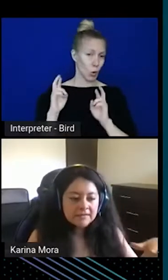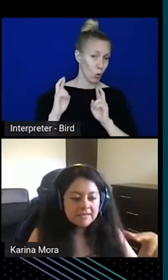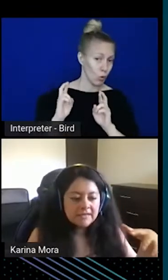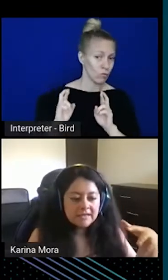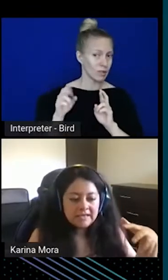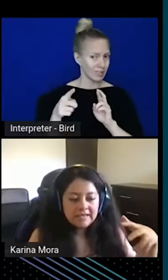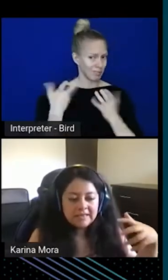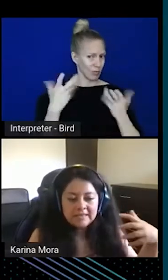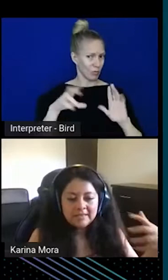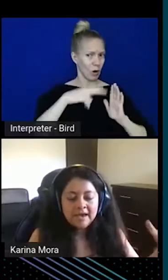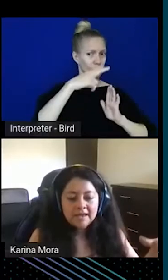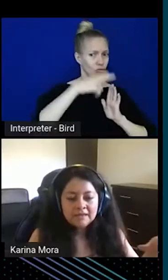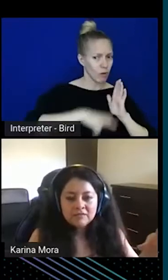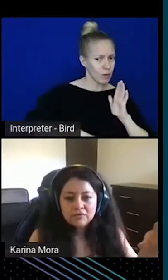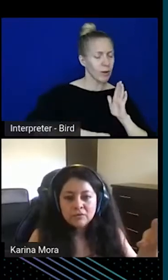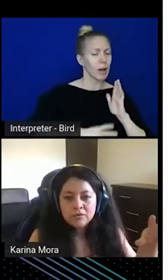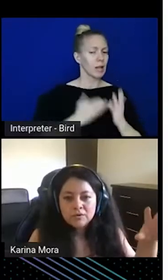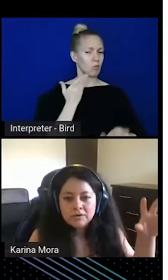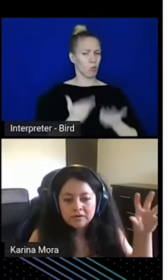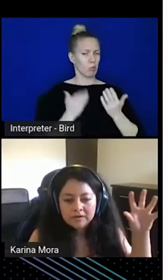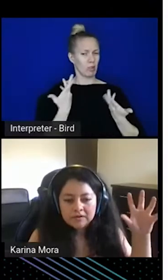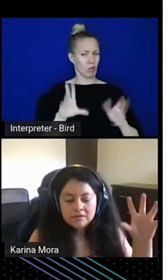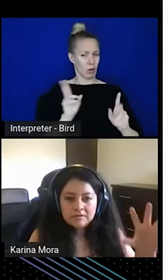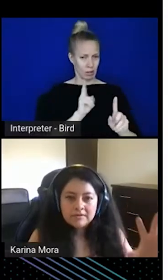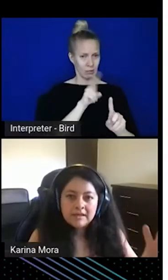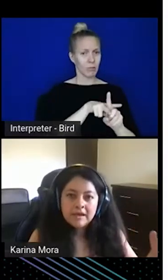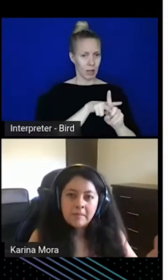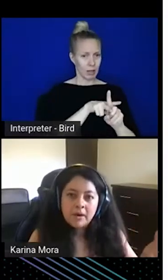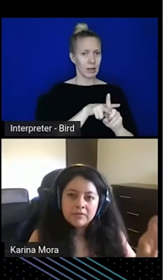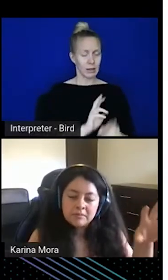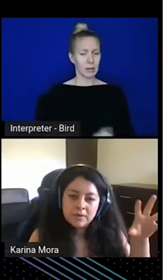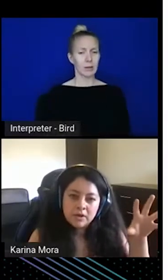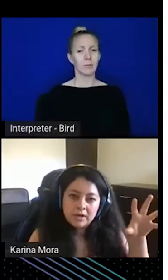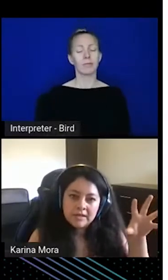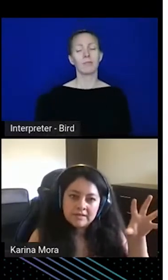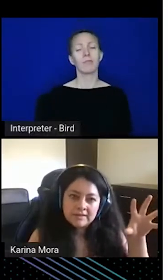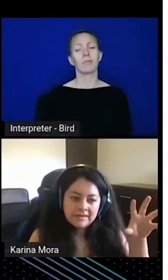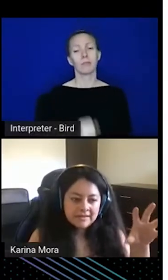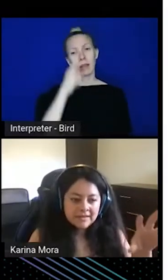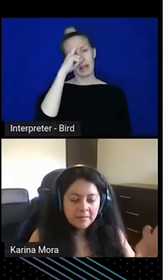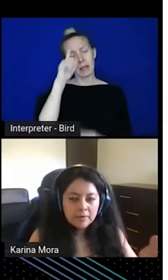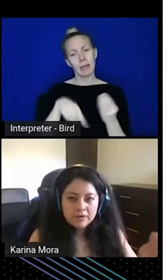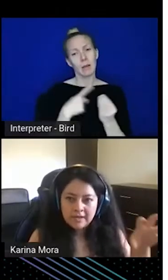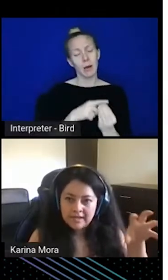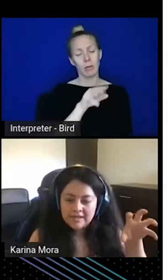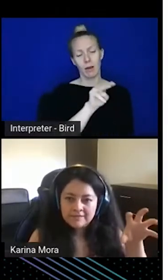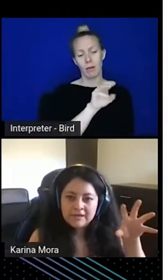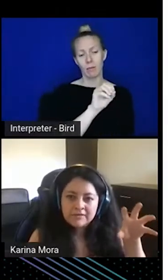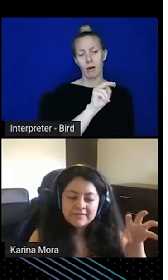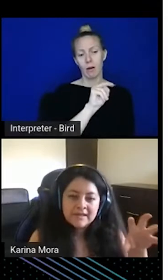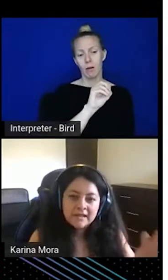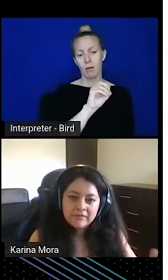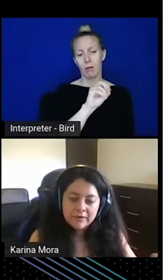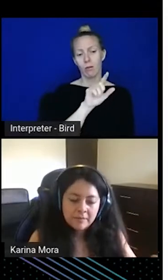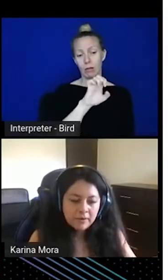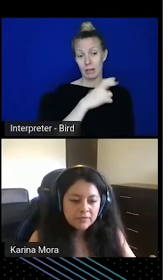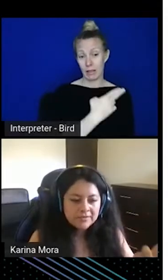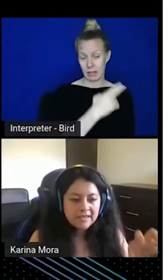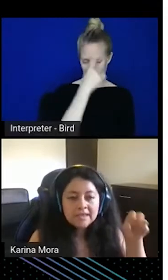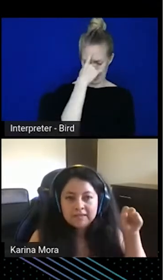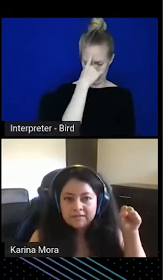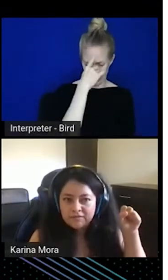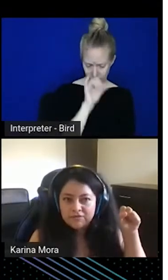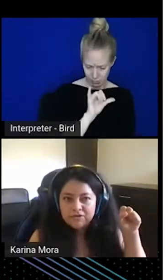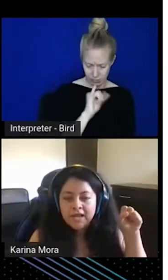it. The idea is to think about the monolith and think about, okay, if there is an effort